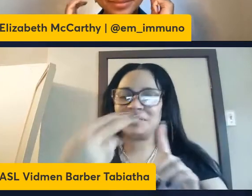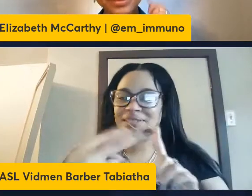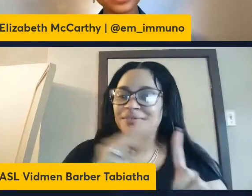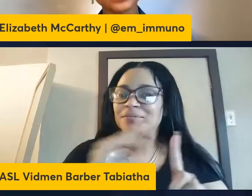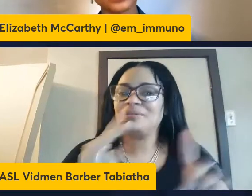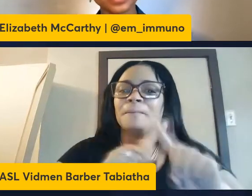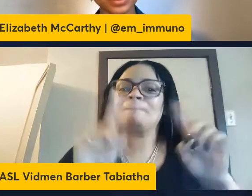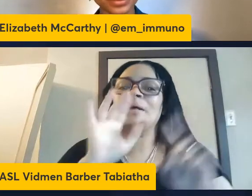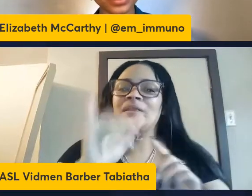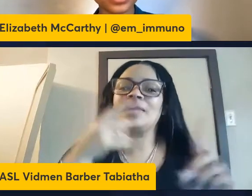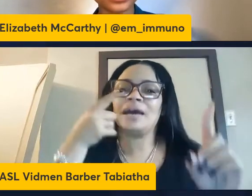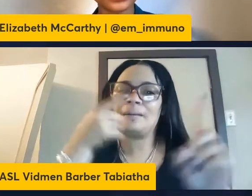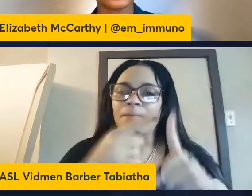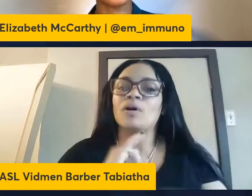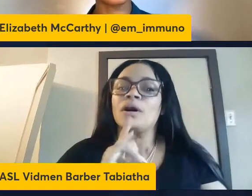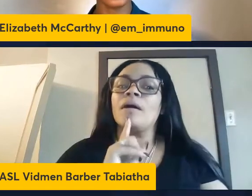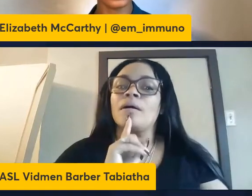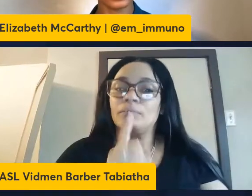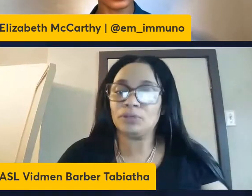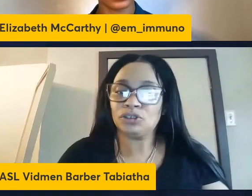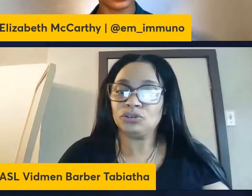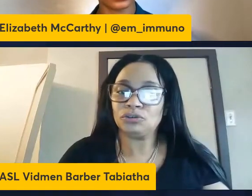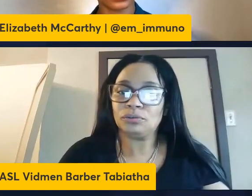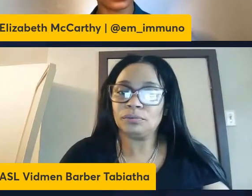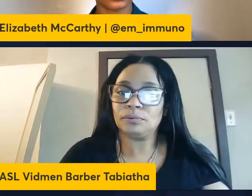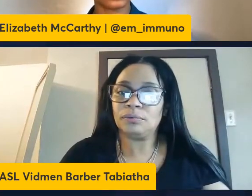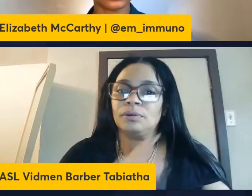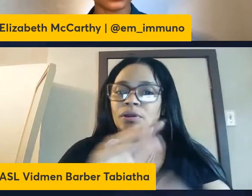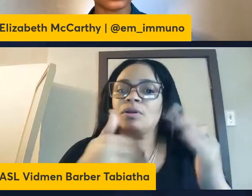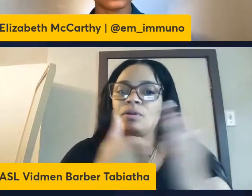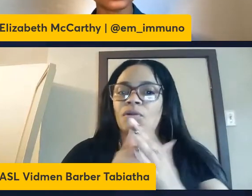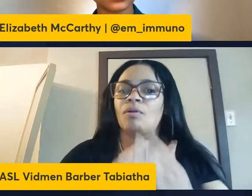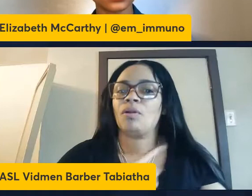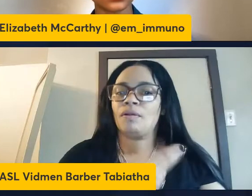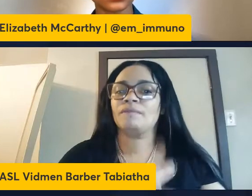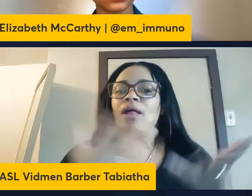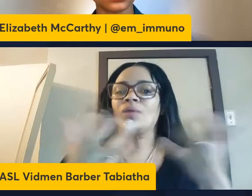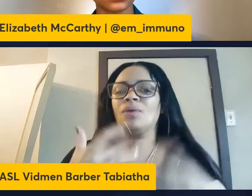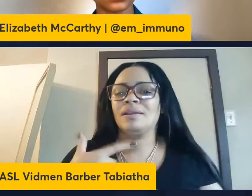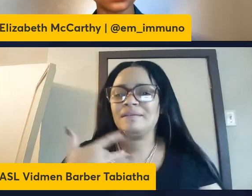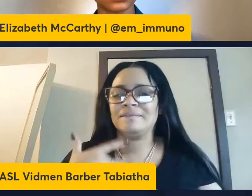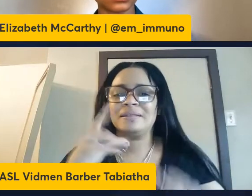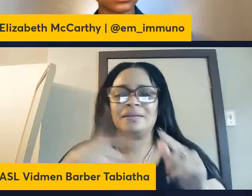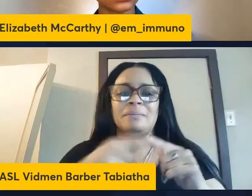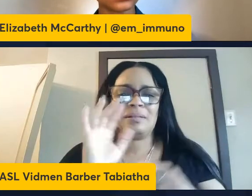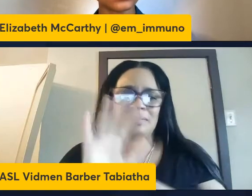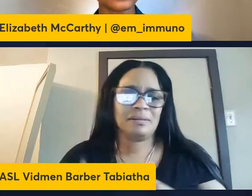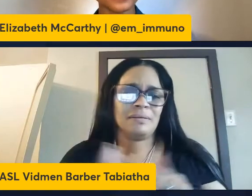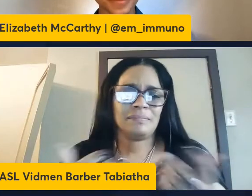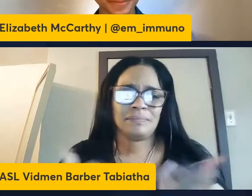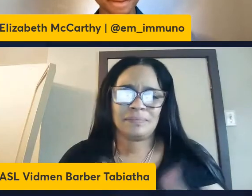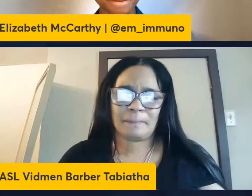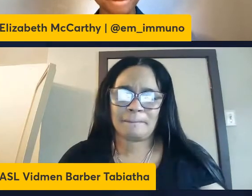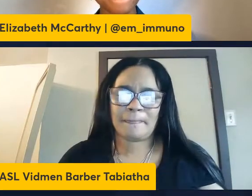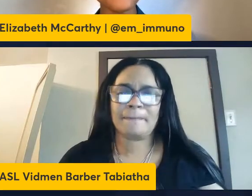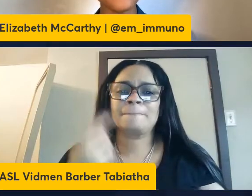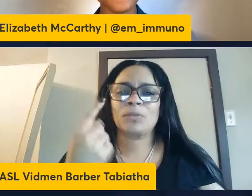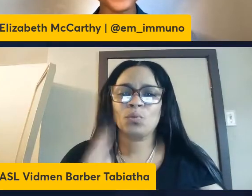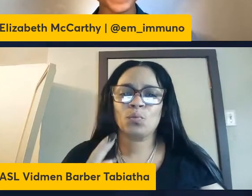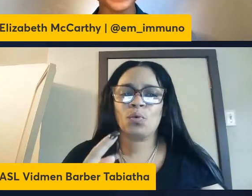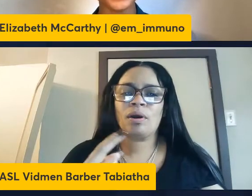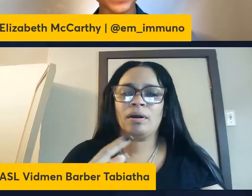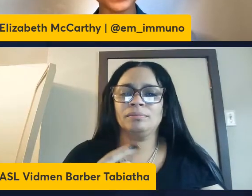at that point, I'm sure that it's for all of us. It's just like how we feel about those terms. I don't think there's like one